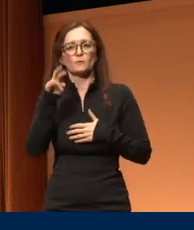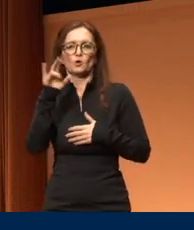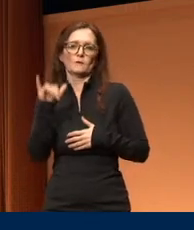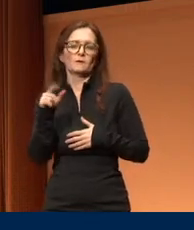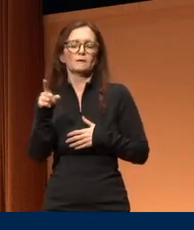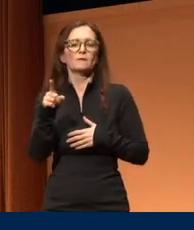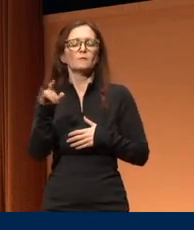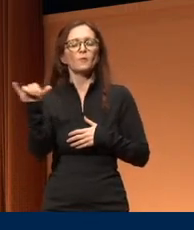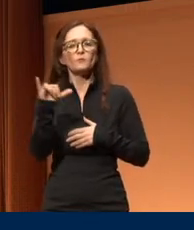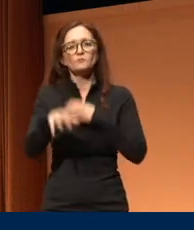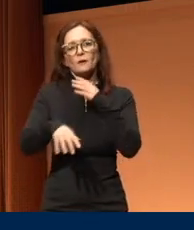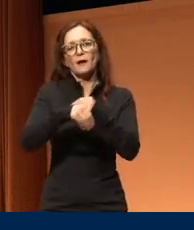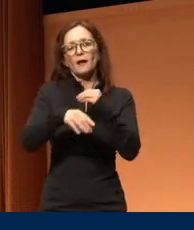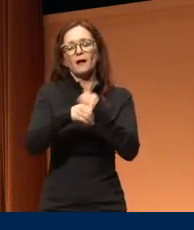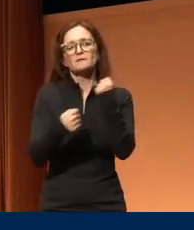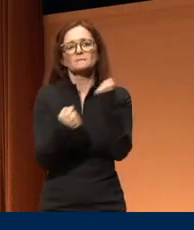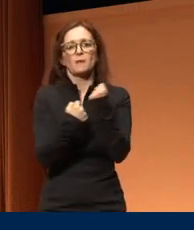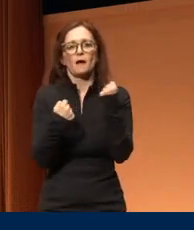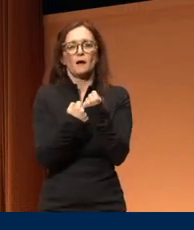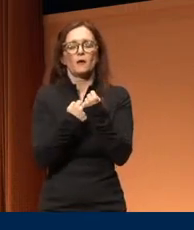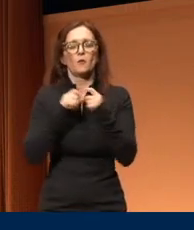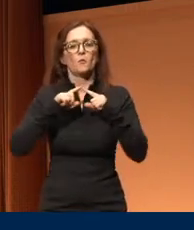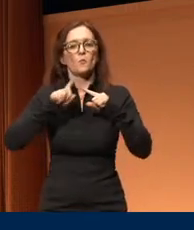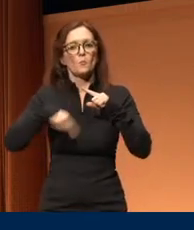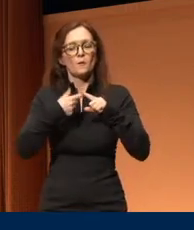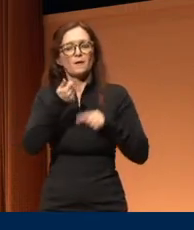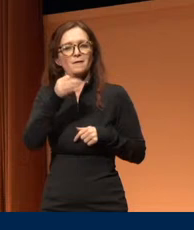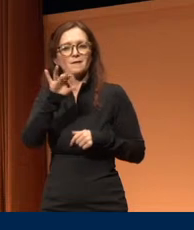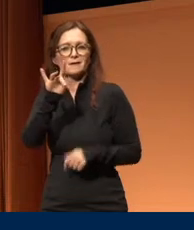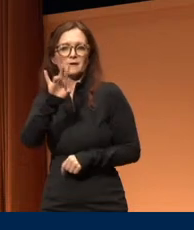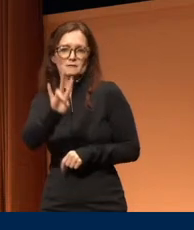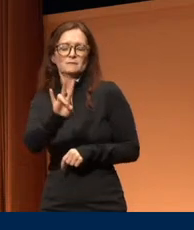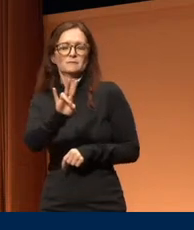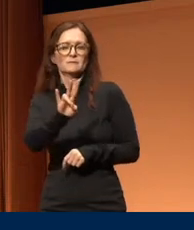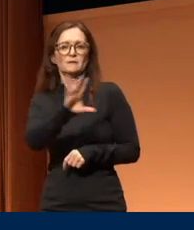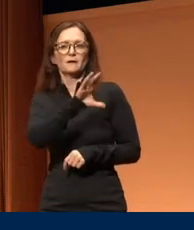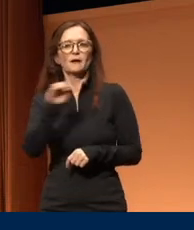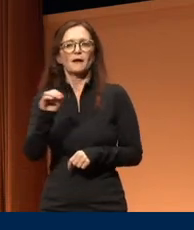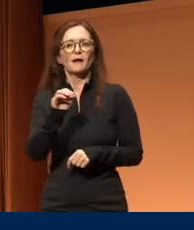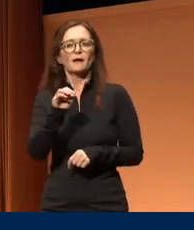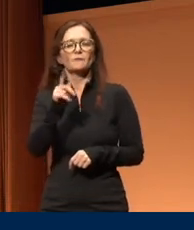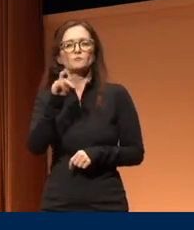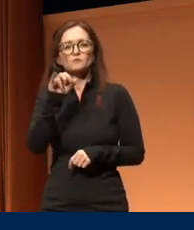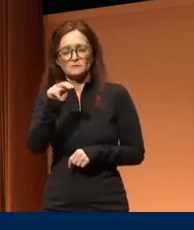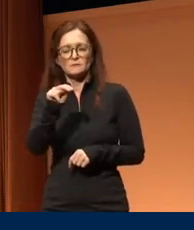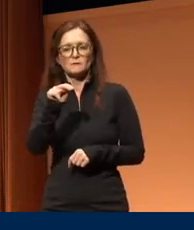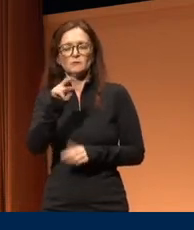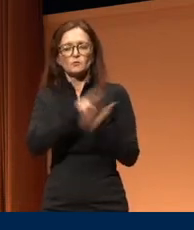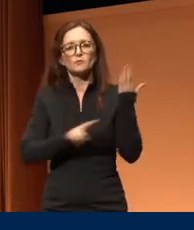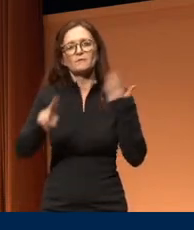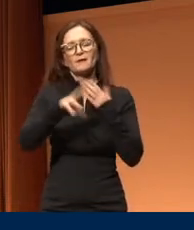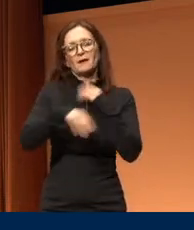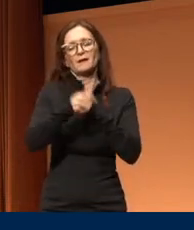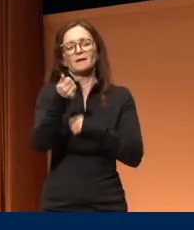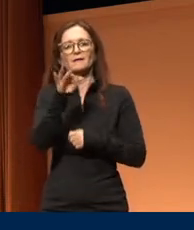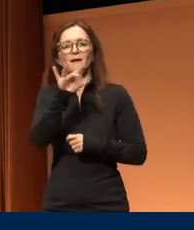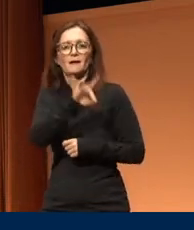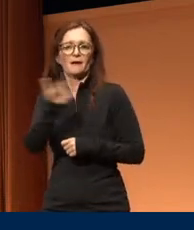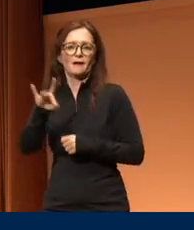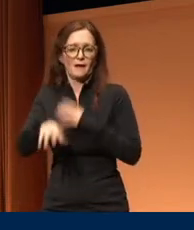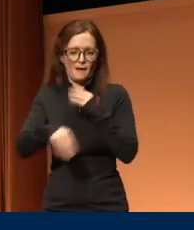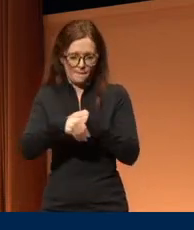Berkeley were added as sponsors in 1987, and Princeton University was added in